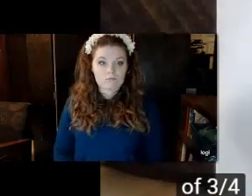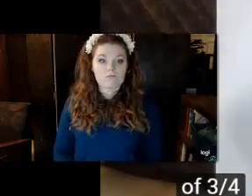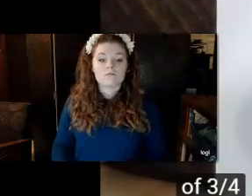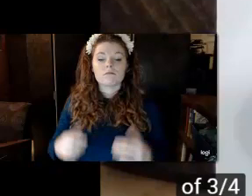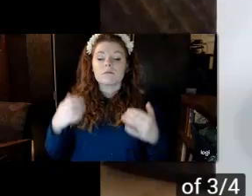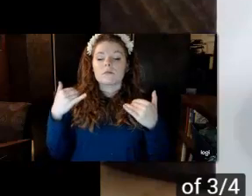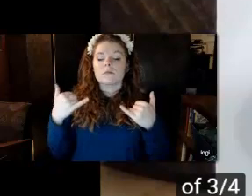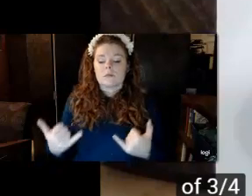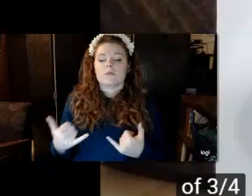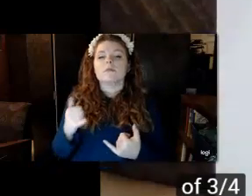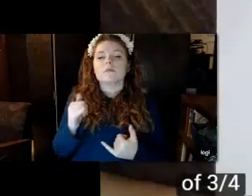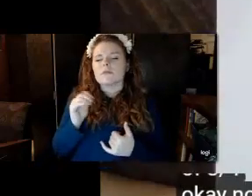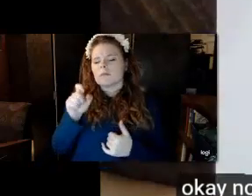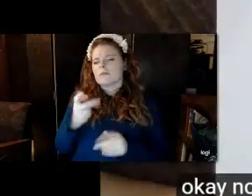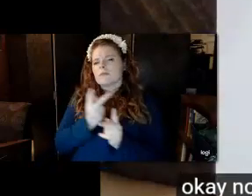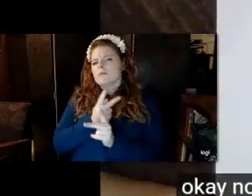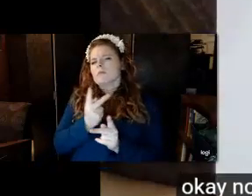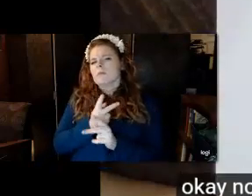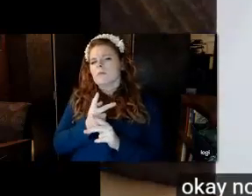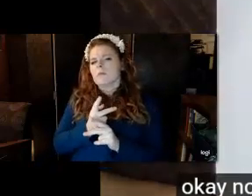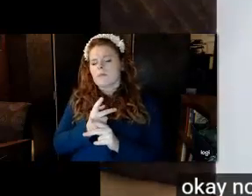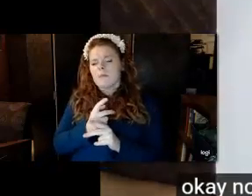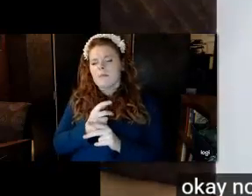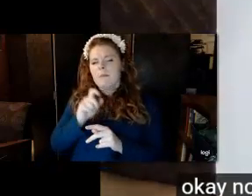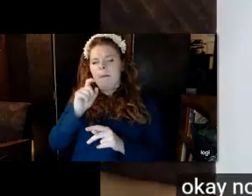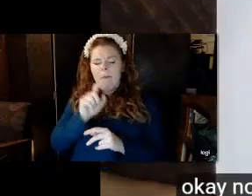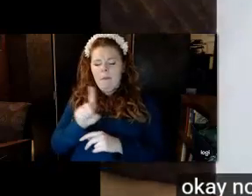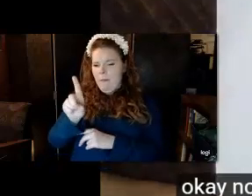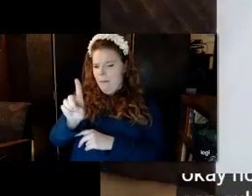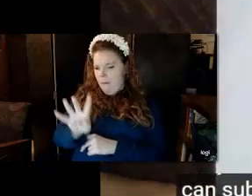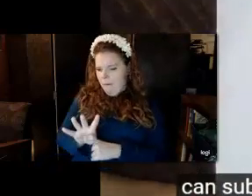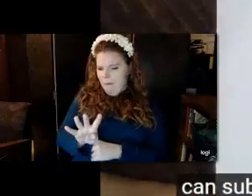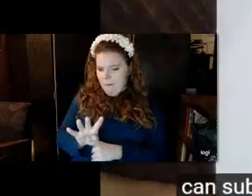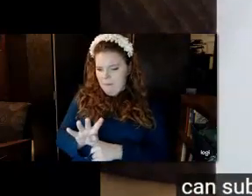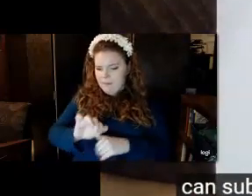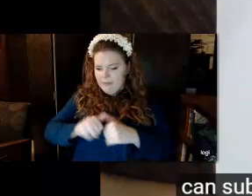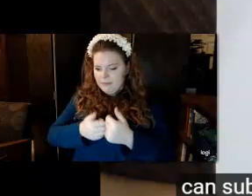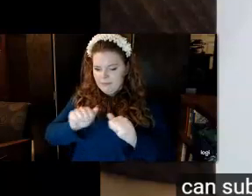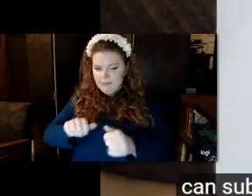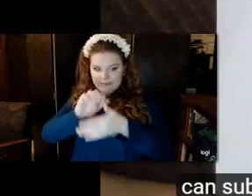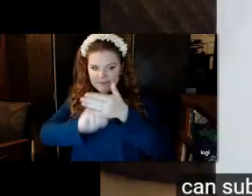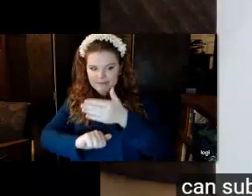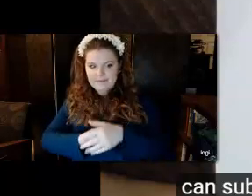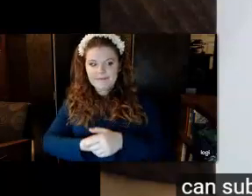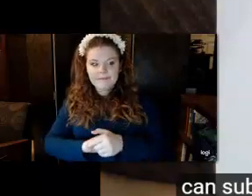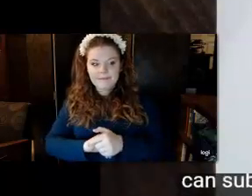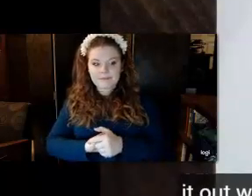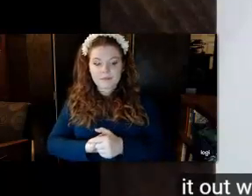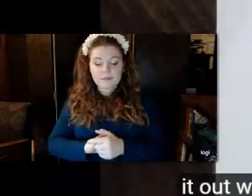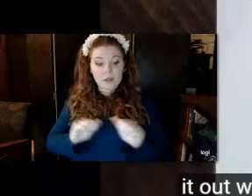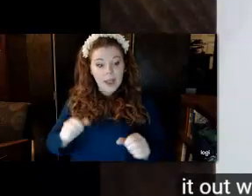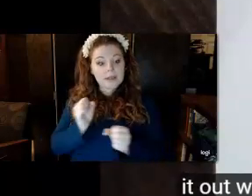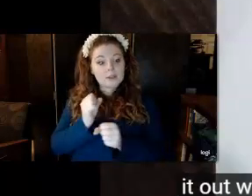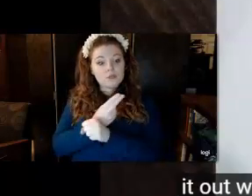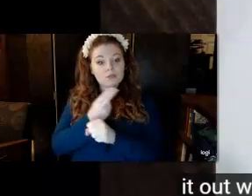Now I'm trying to figure out how I can subtract something from 1/4 to zero it out. When I do that, I can make a